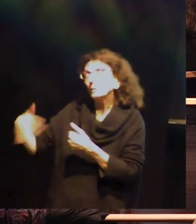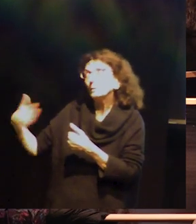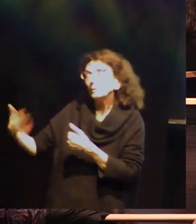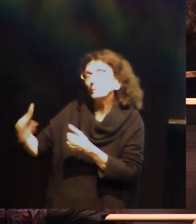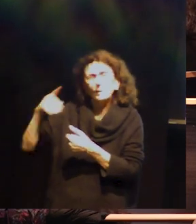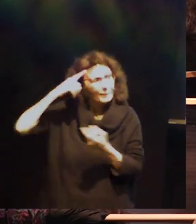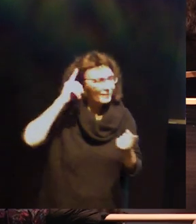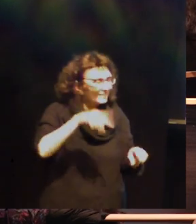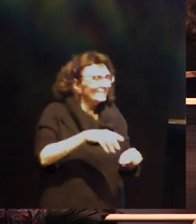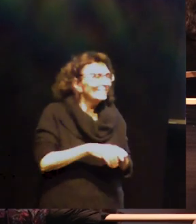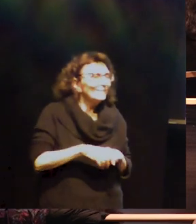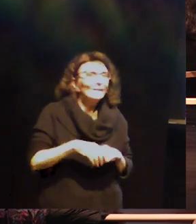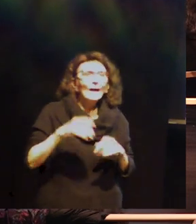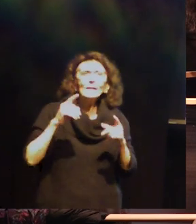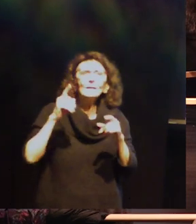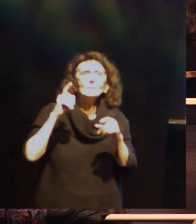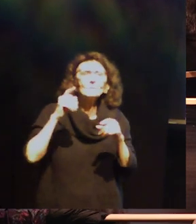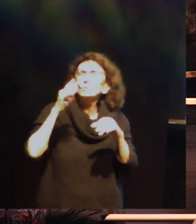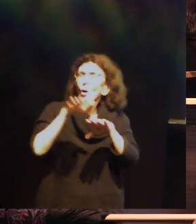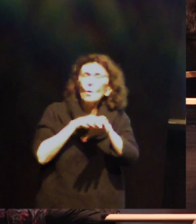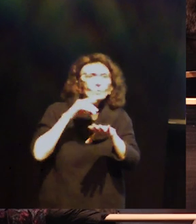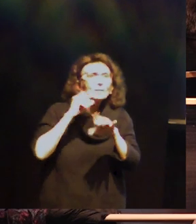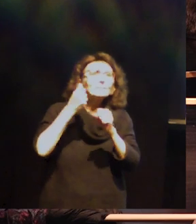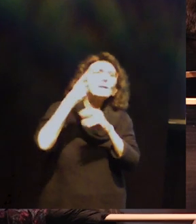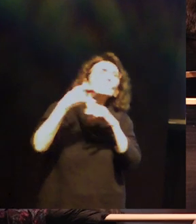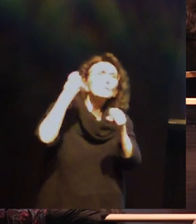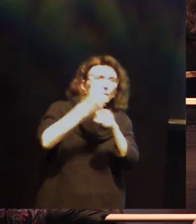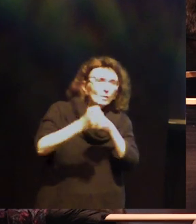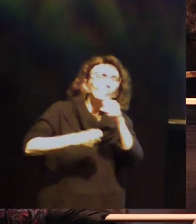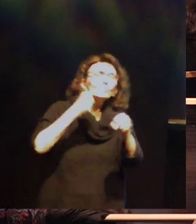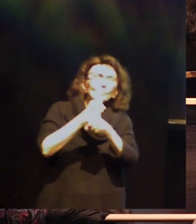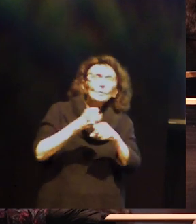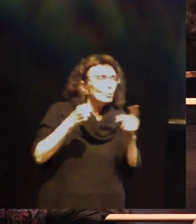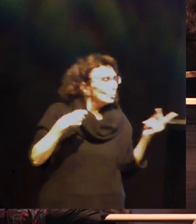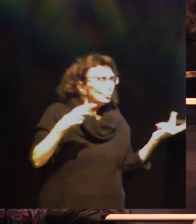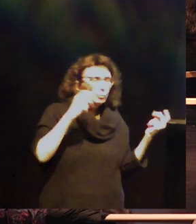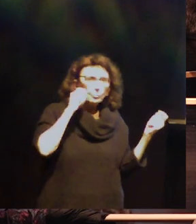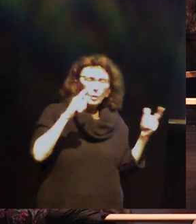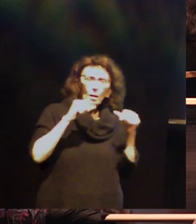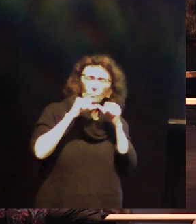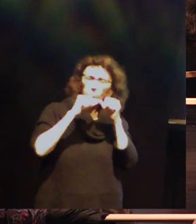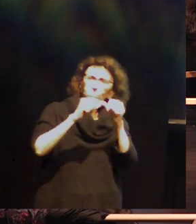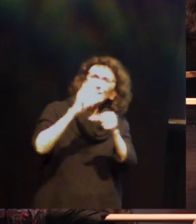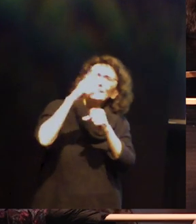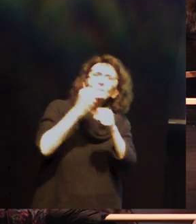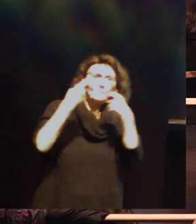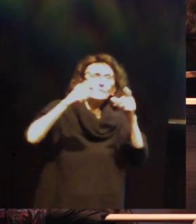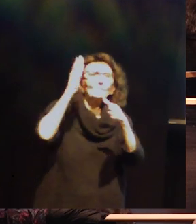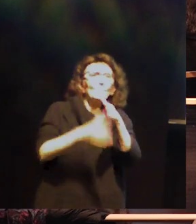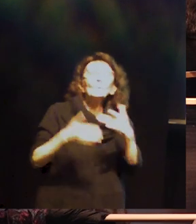to say something. And the amount of years. I know you guys sort of surprised that it took 6 years. An